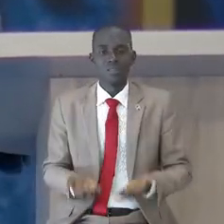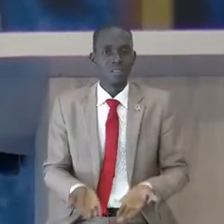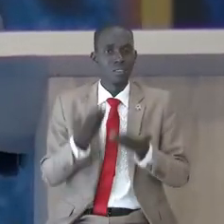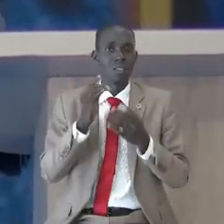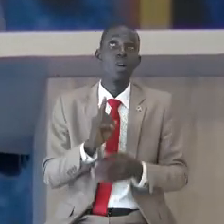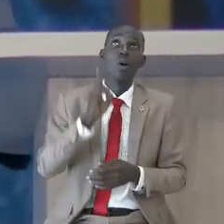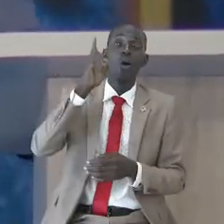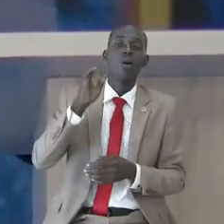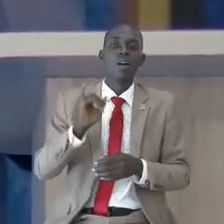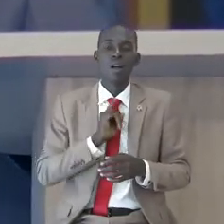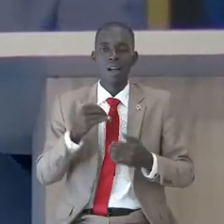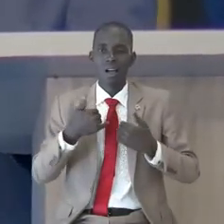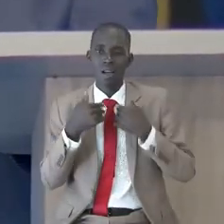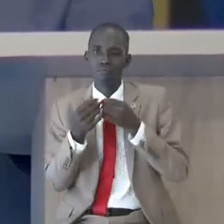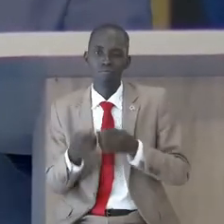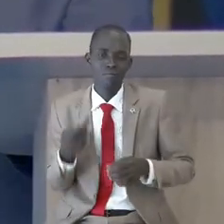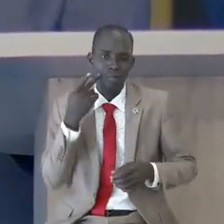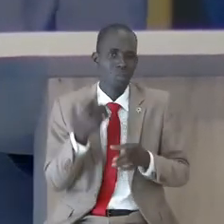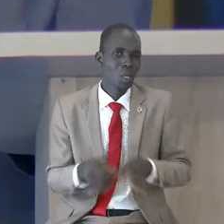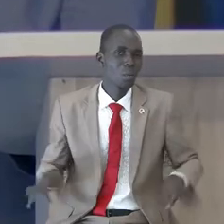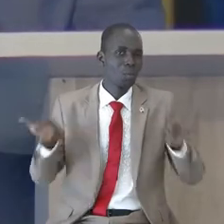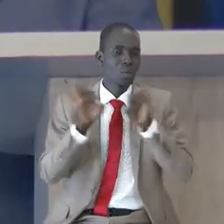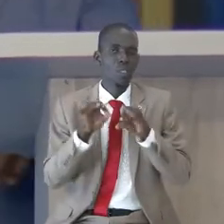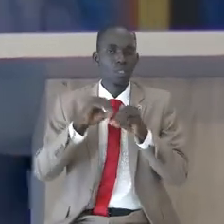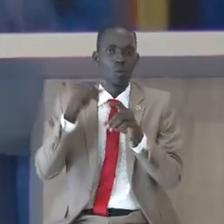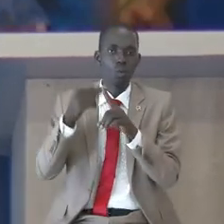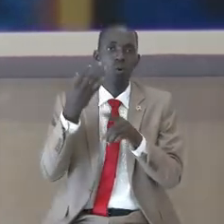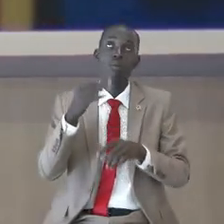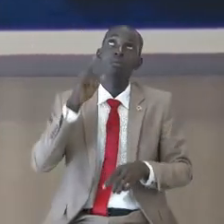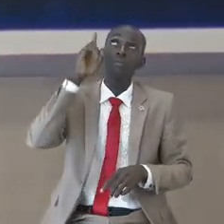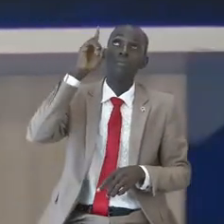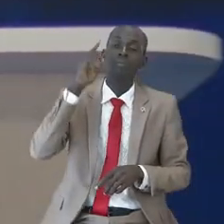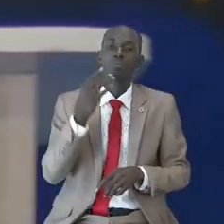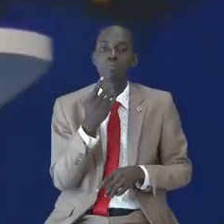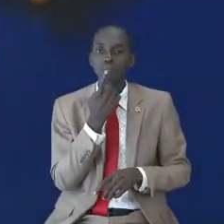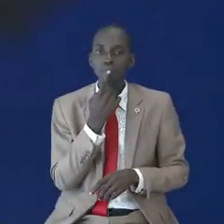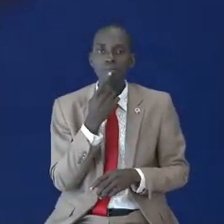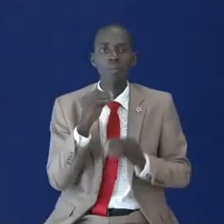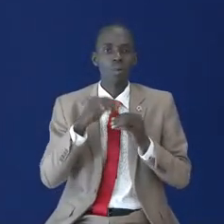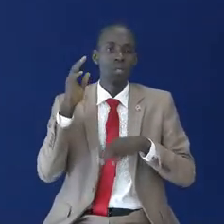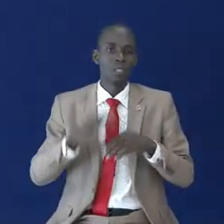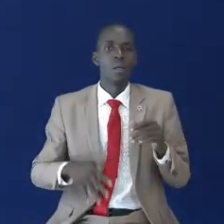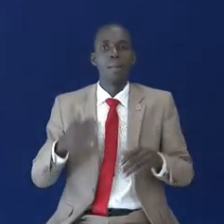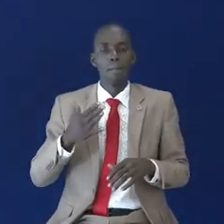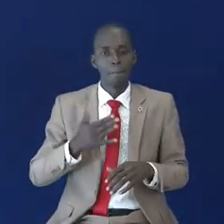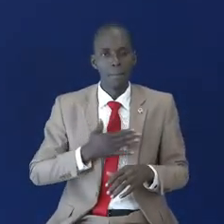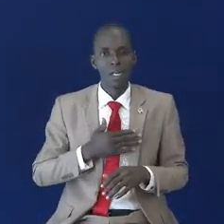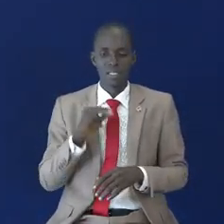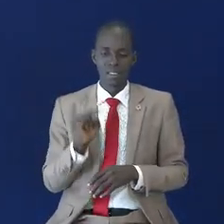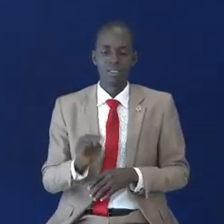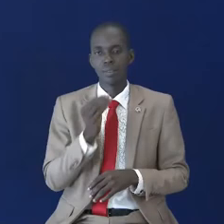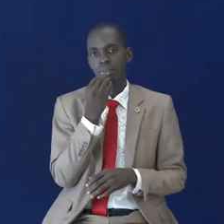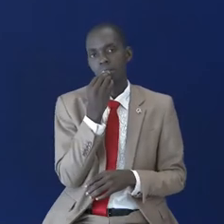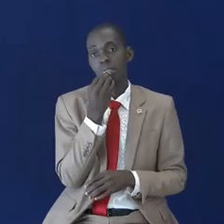have valued the word of his mouth more than my necessary food. That's